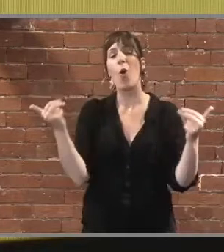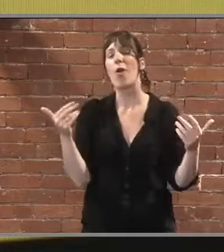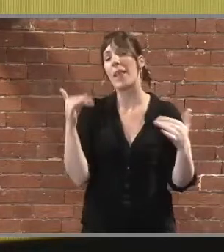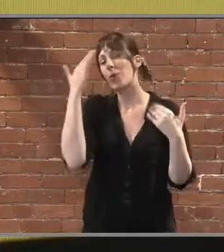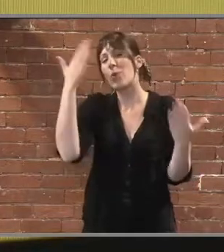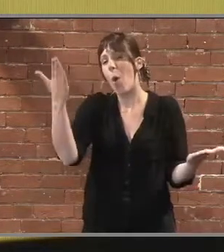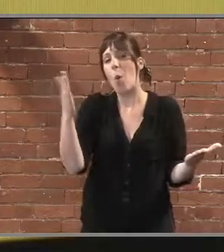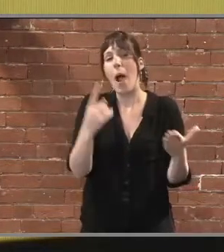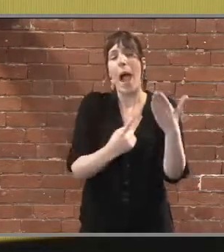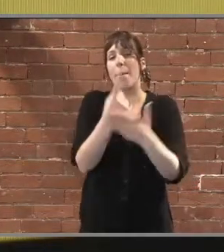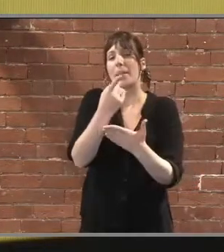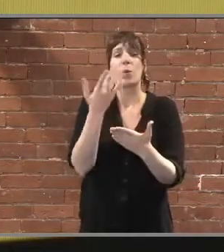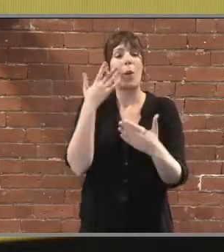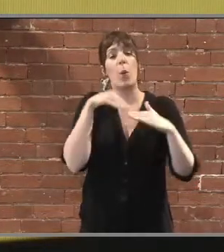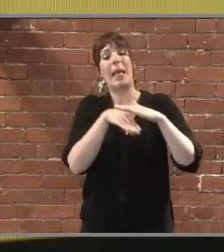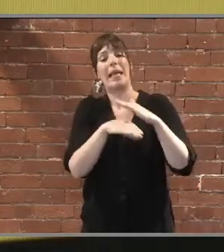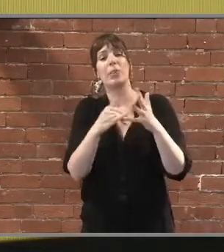in a studio. And